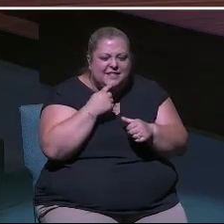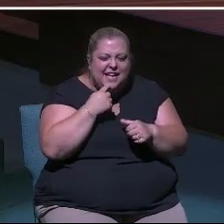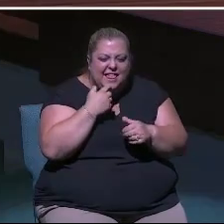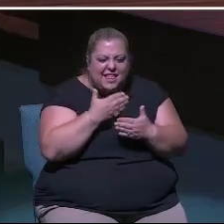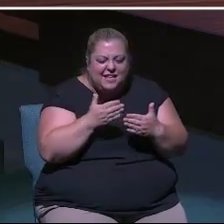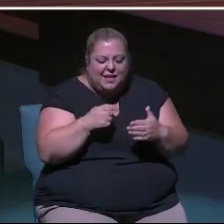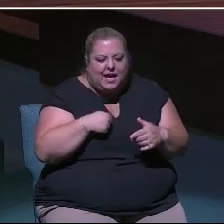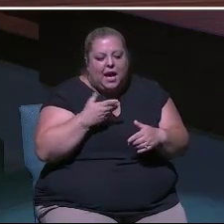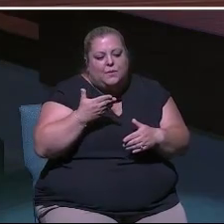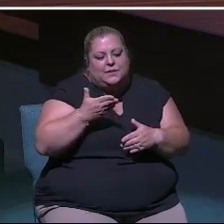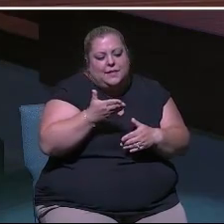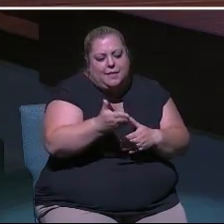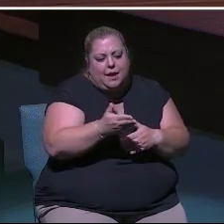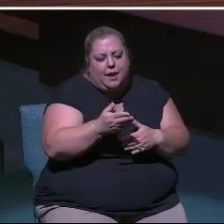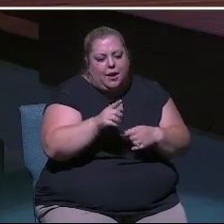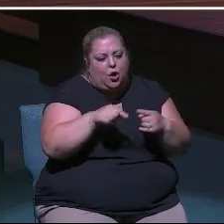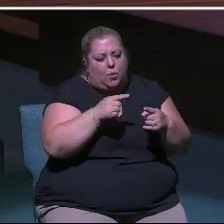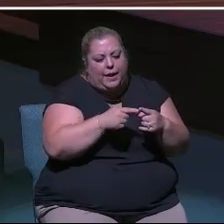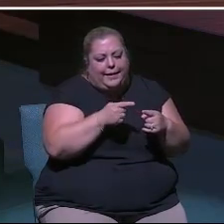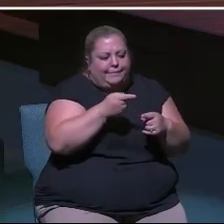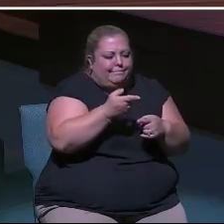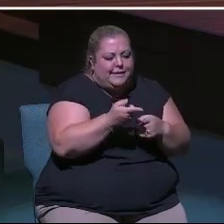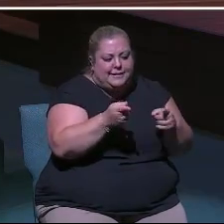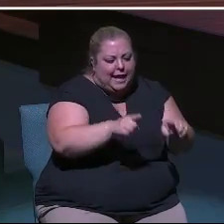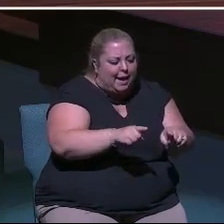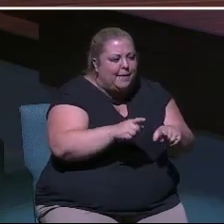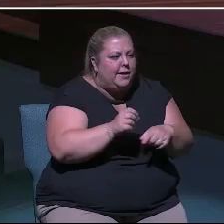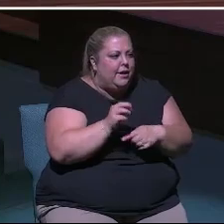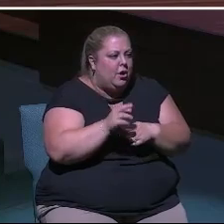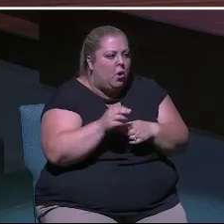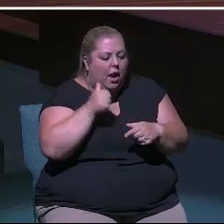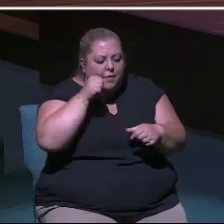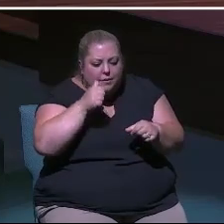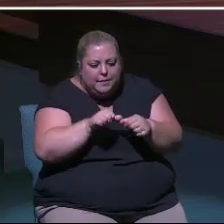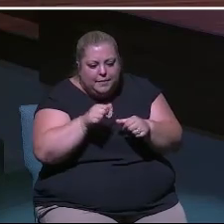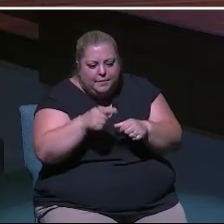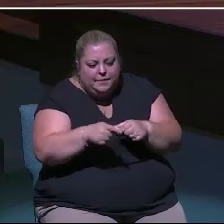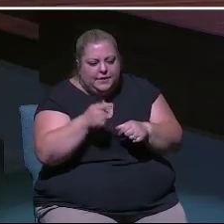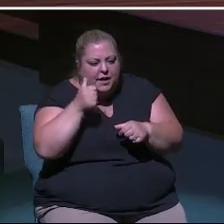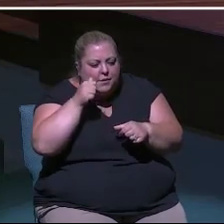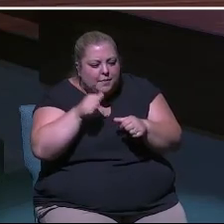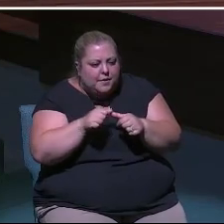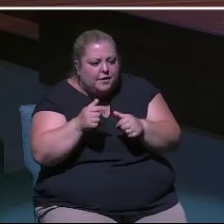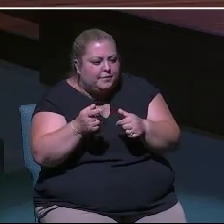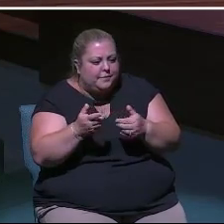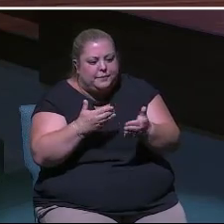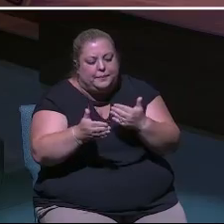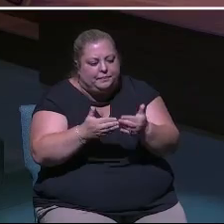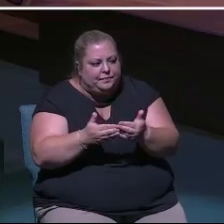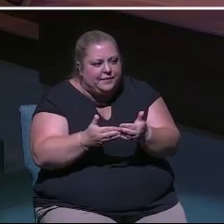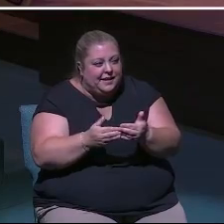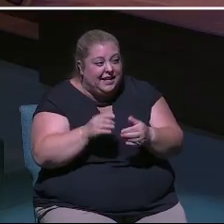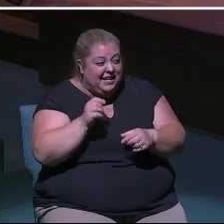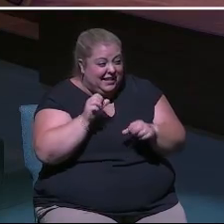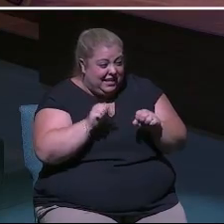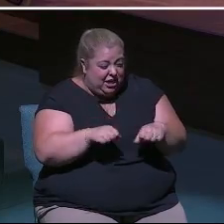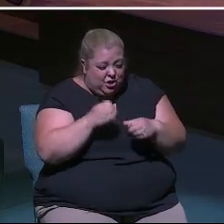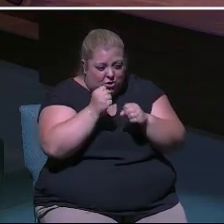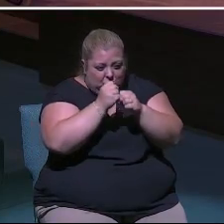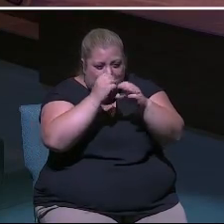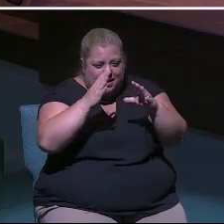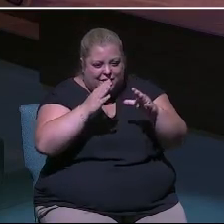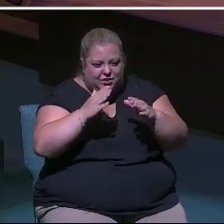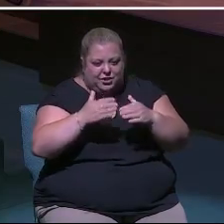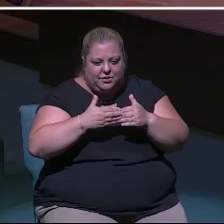about different things. We were there. I was there when this happened, and I remember this, and I was there. Can you imagine the rest of their lives